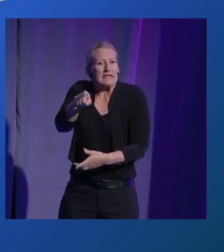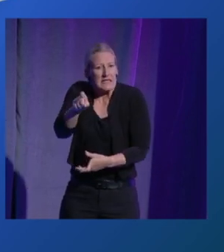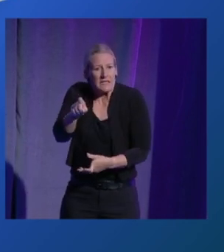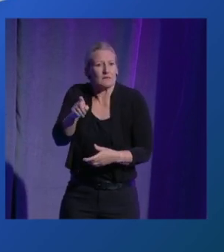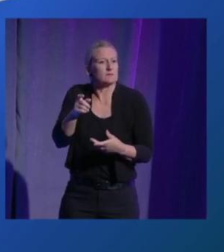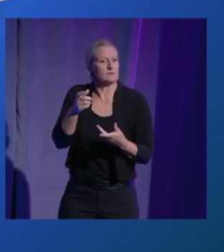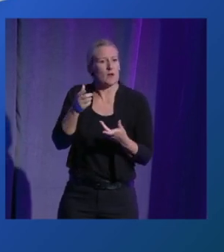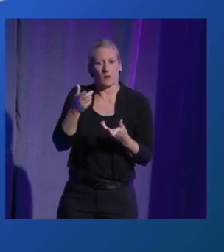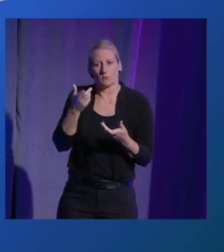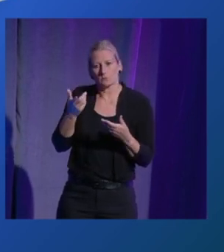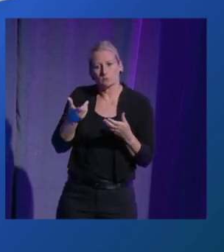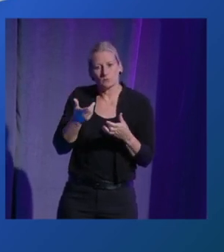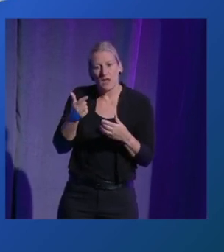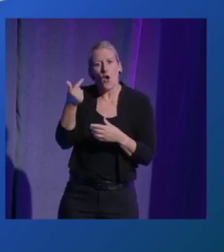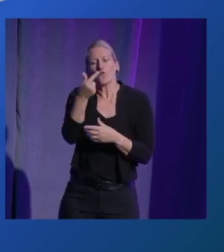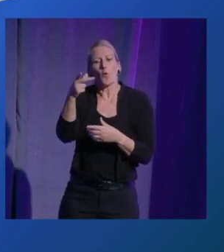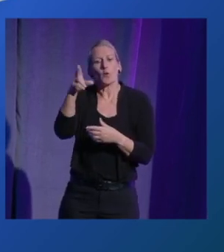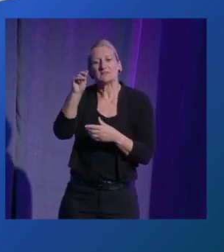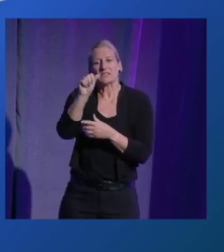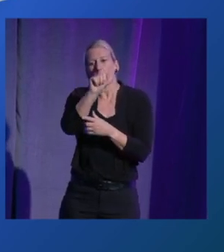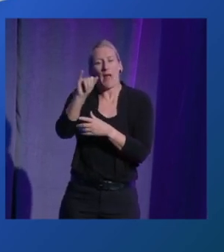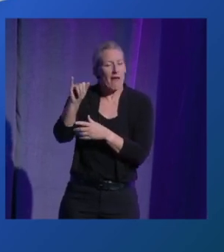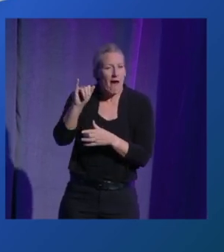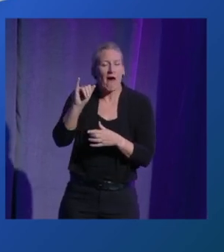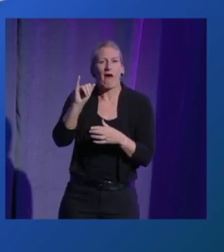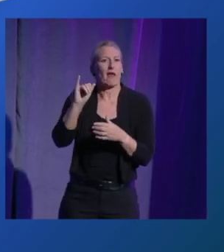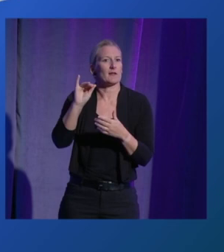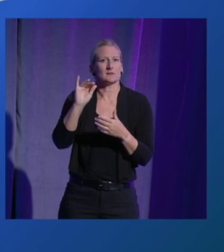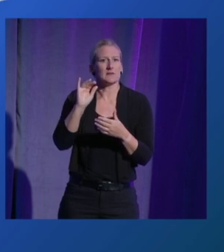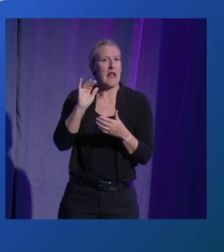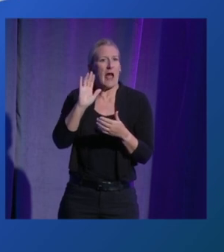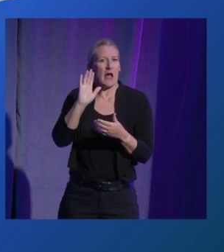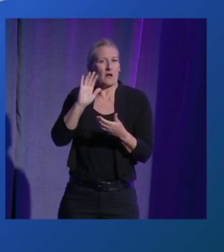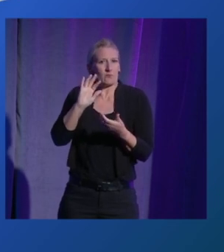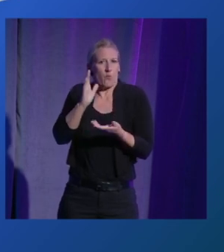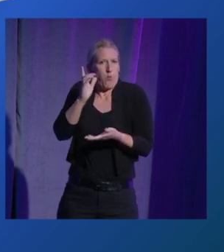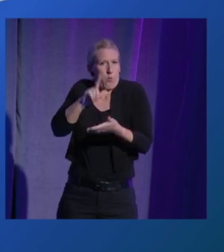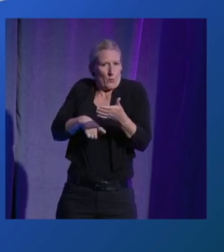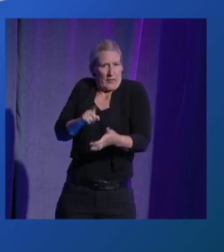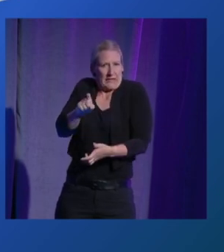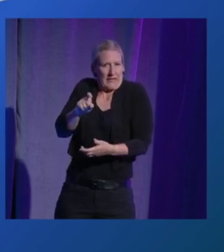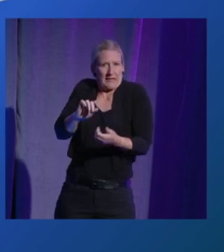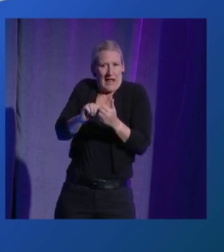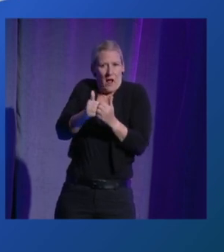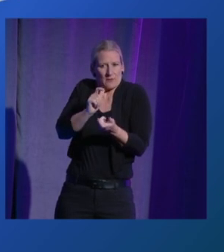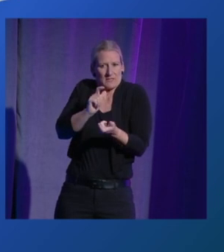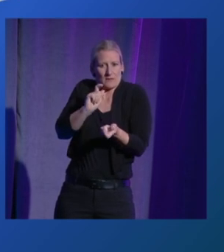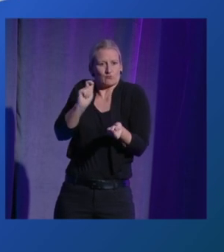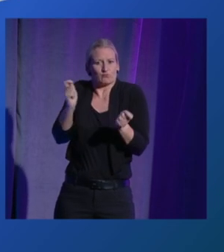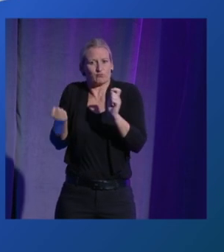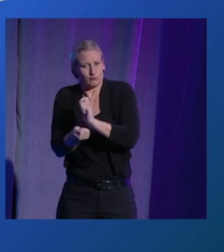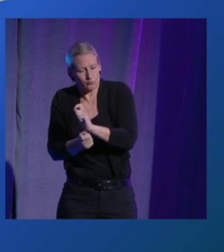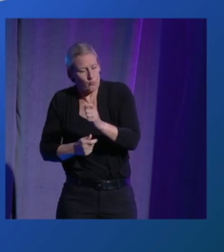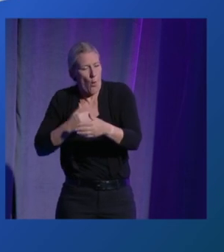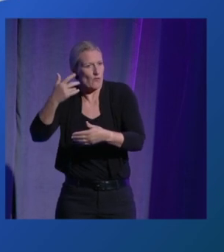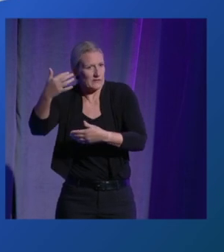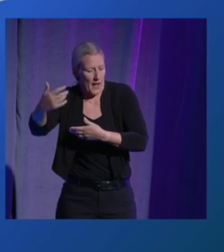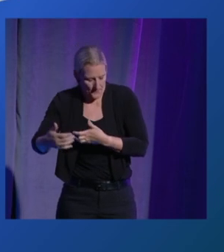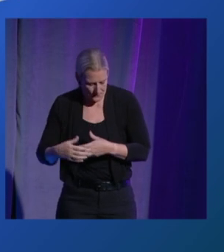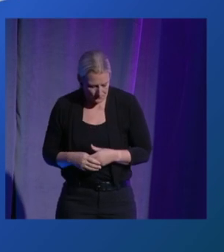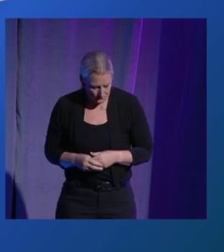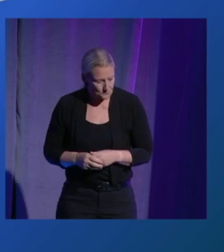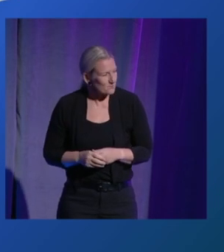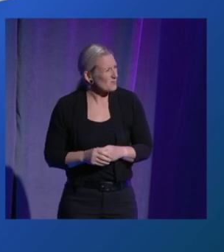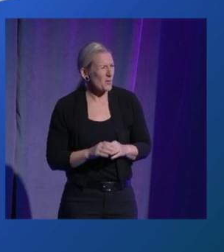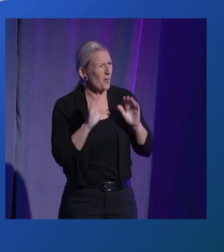and um how are you seeing those evolve over time yeah it's a great question digital farming is not